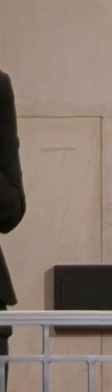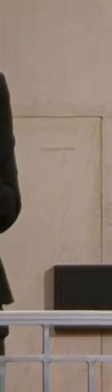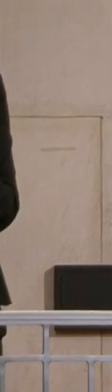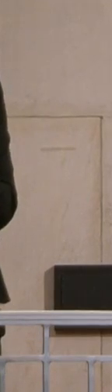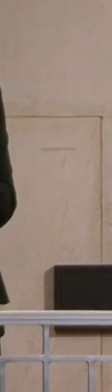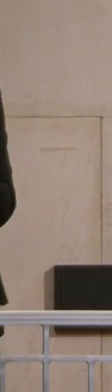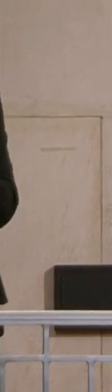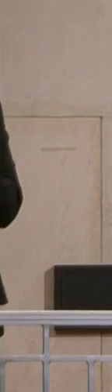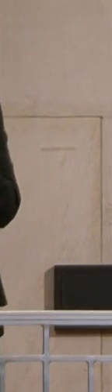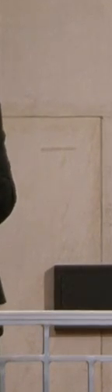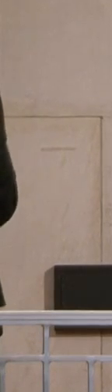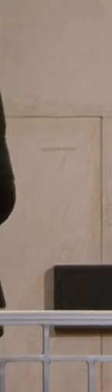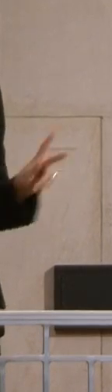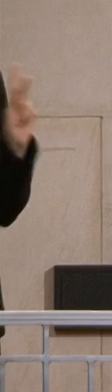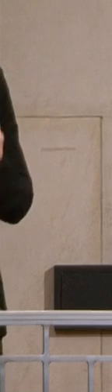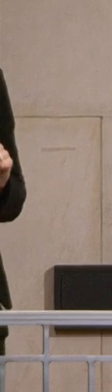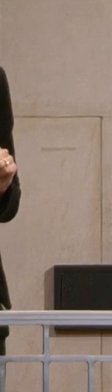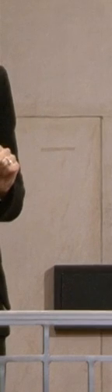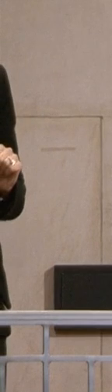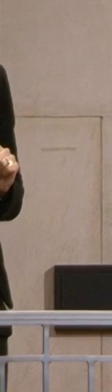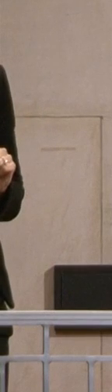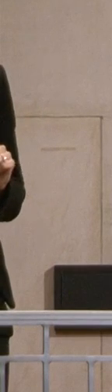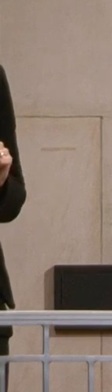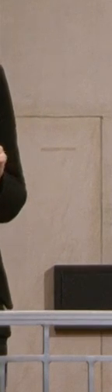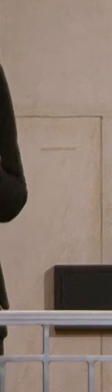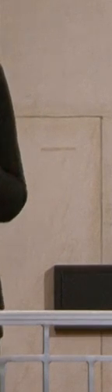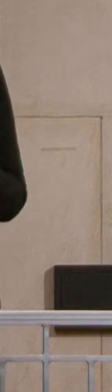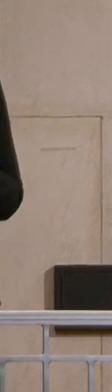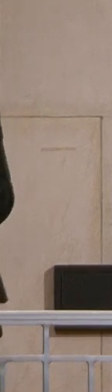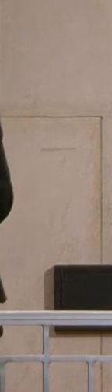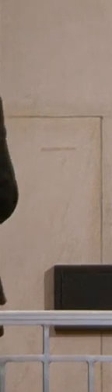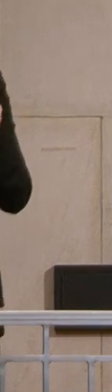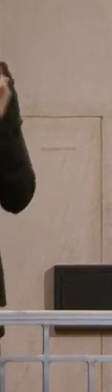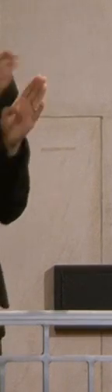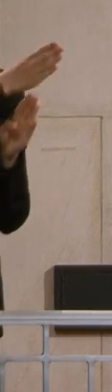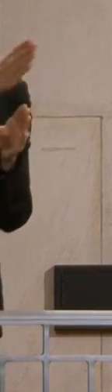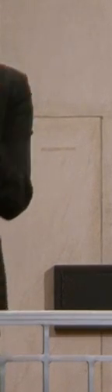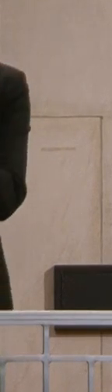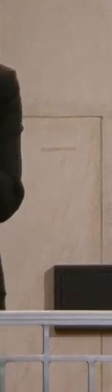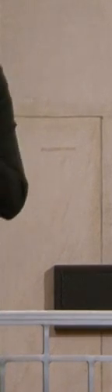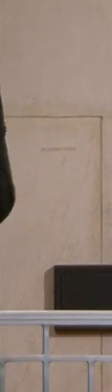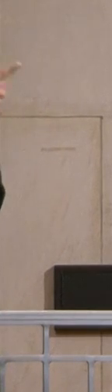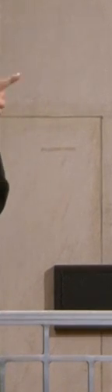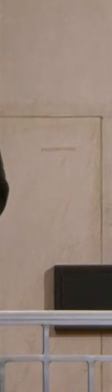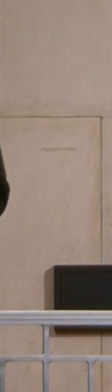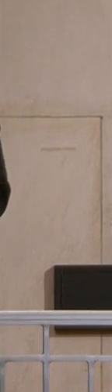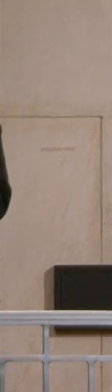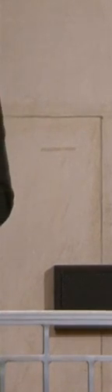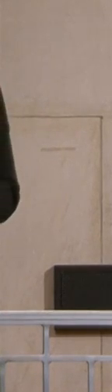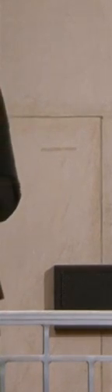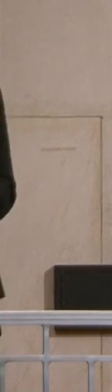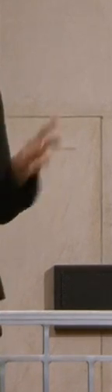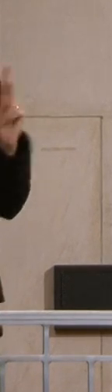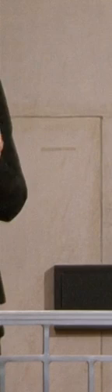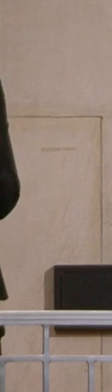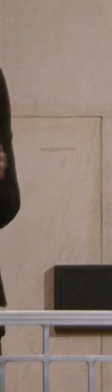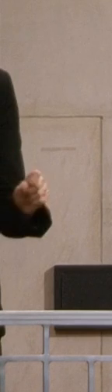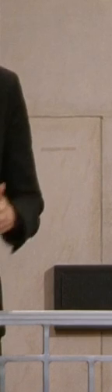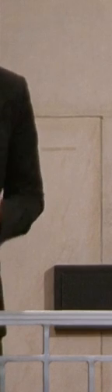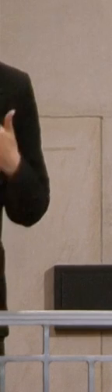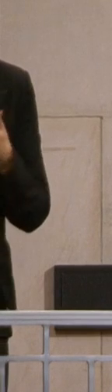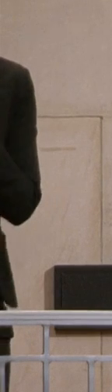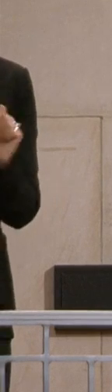of the American people every day in different venues, but touching lives, saving lives, and in fact, saving